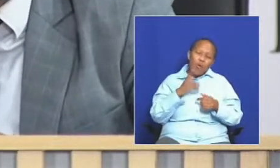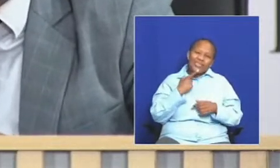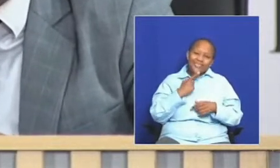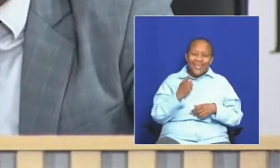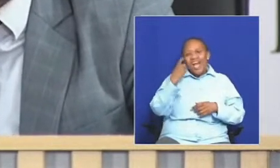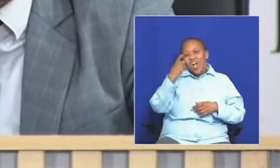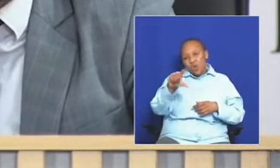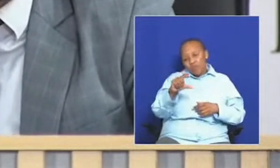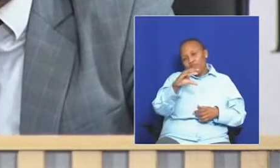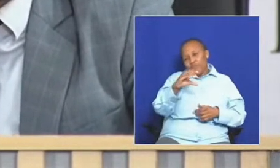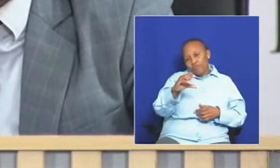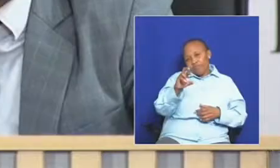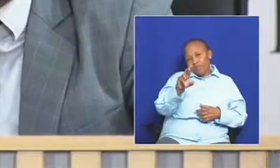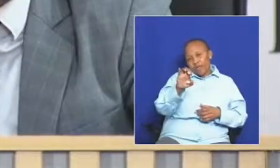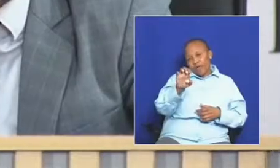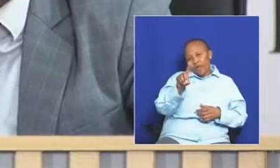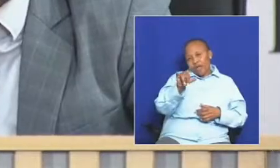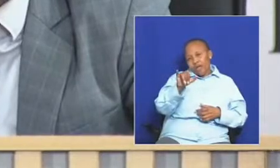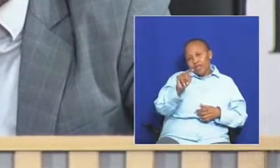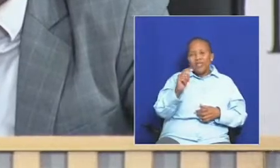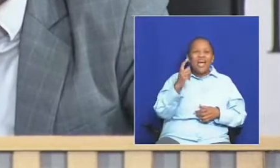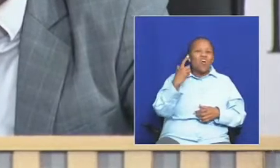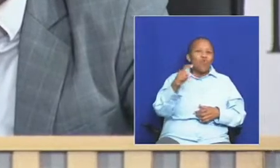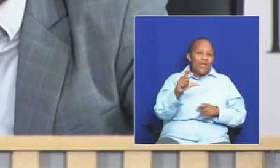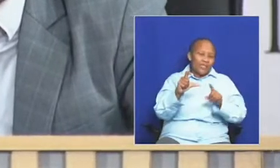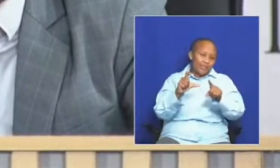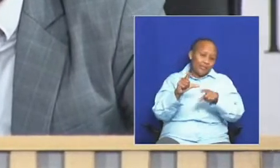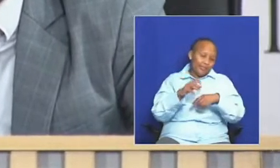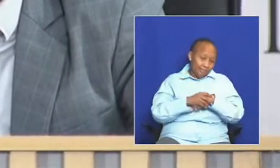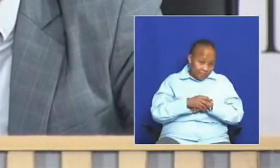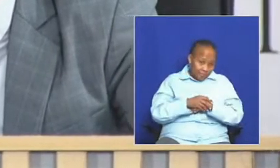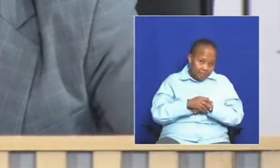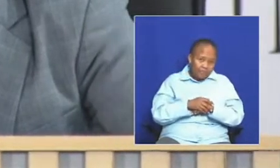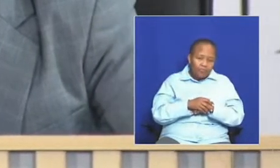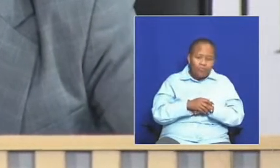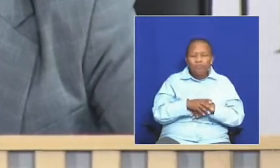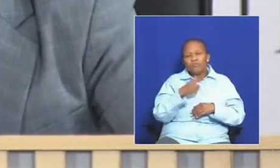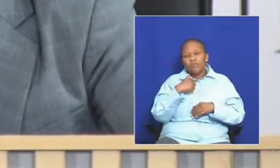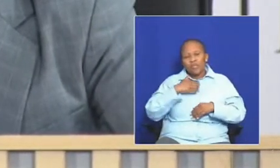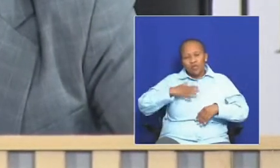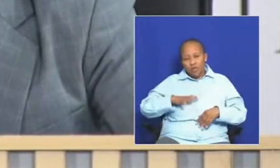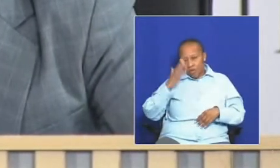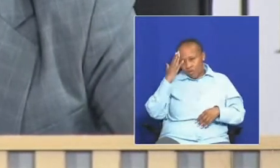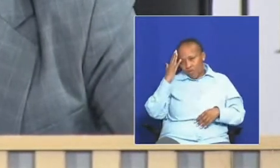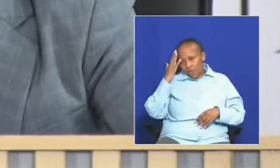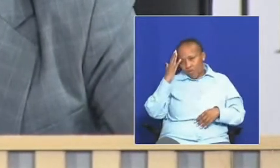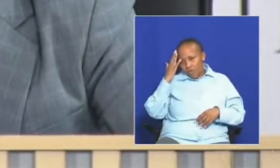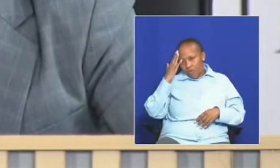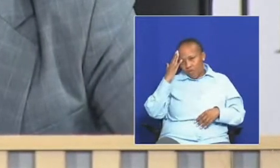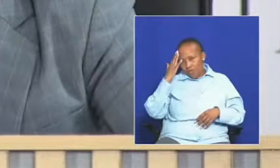credit facility with the supplier, how much did each of you contribute?